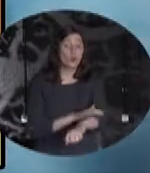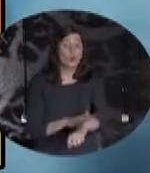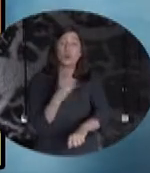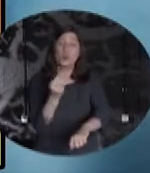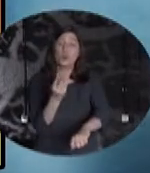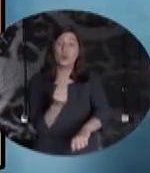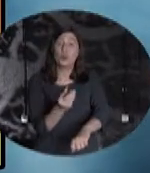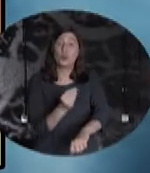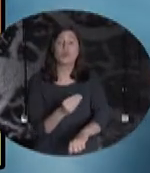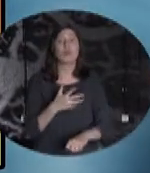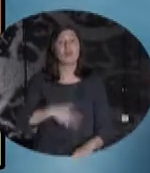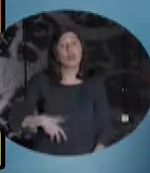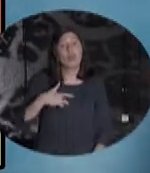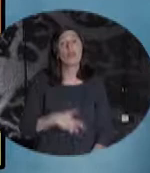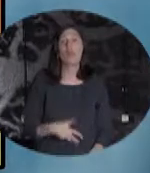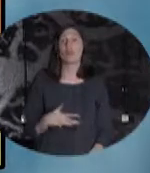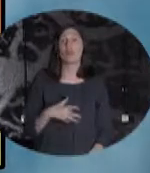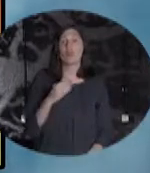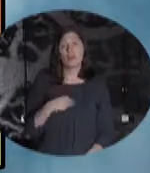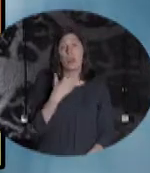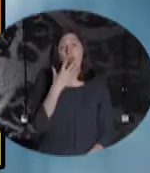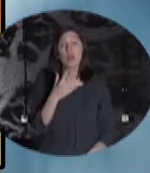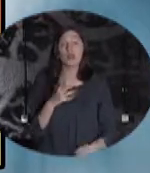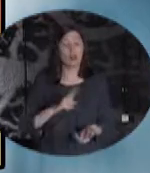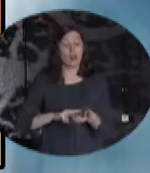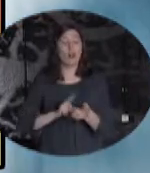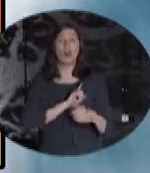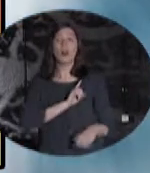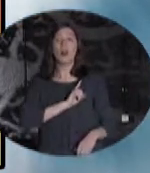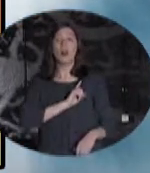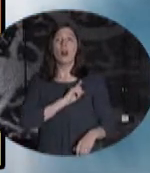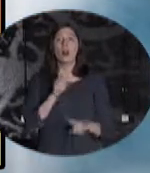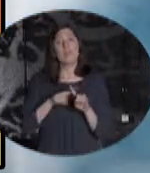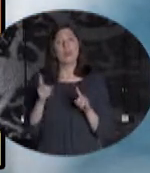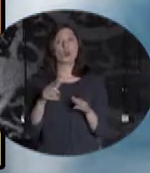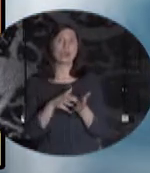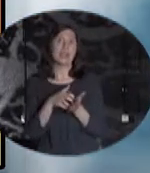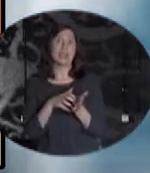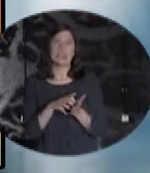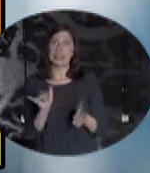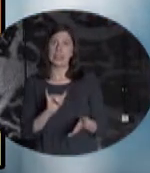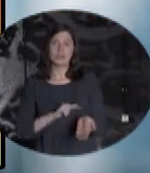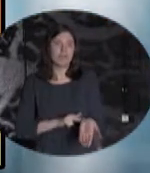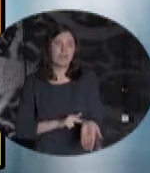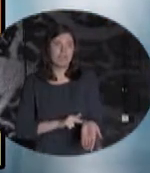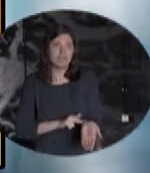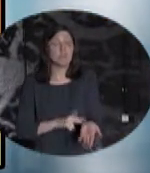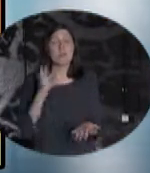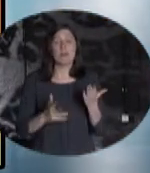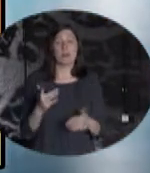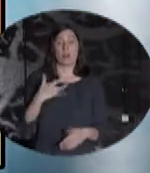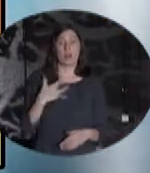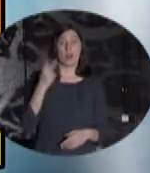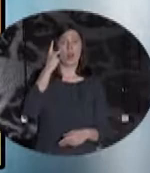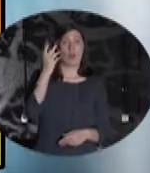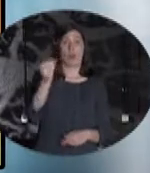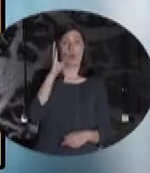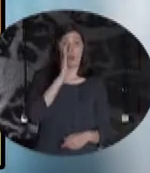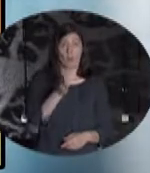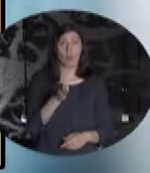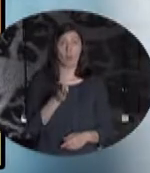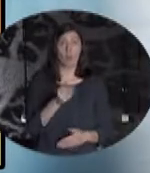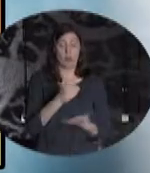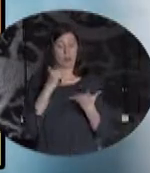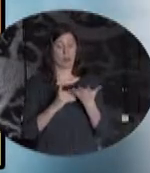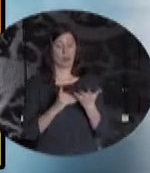nausea, you may feel pale, your pulse may be fast, but also kind of weak, and you may feel as if you're going to pass out. And then the most severe is